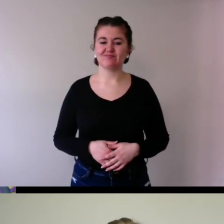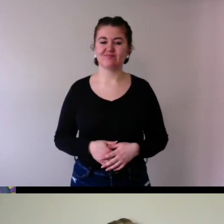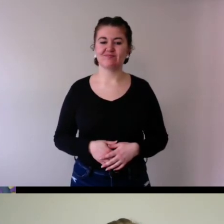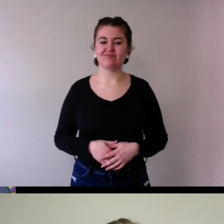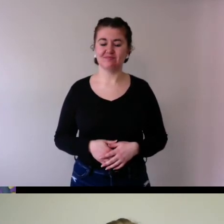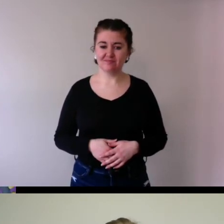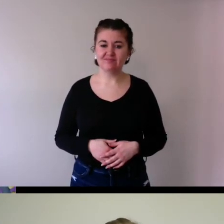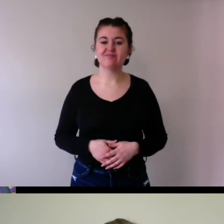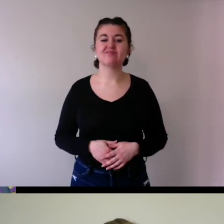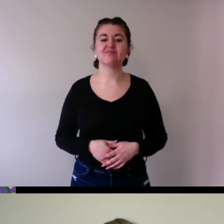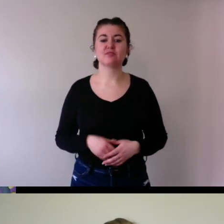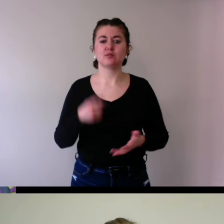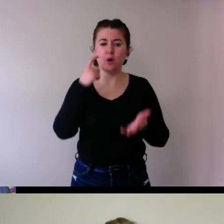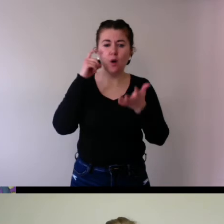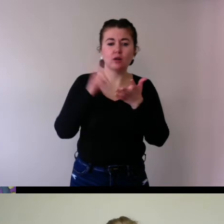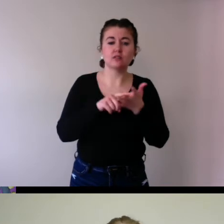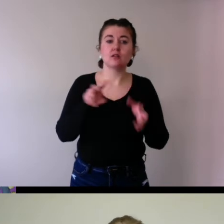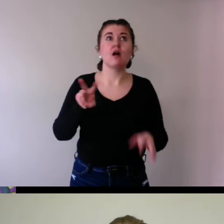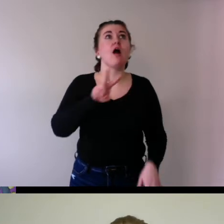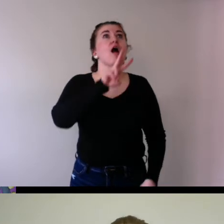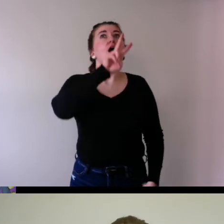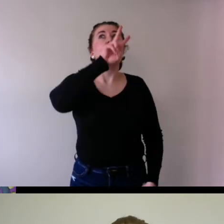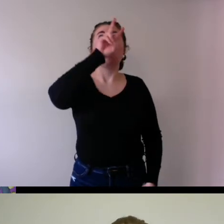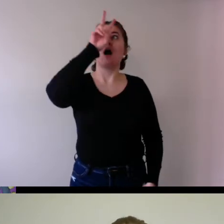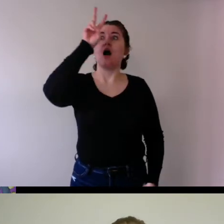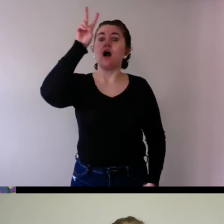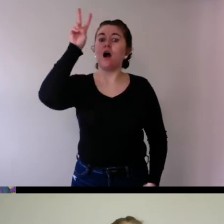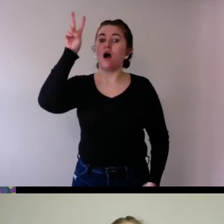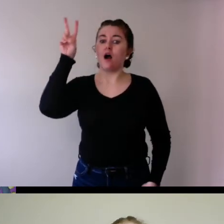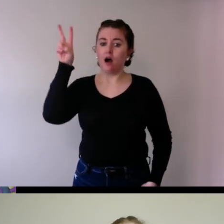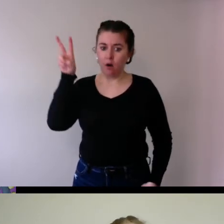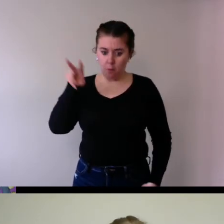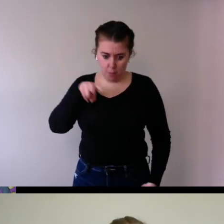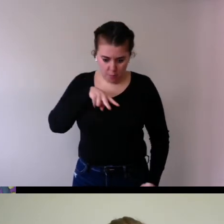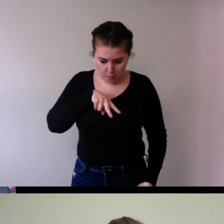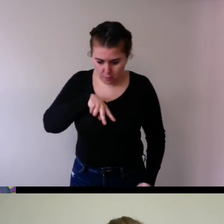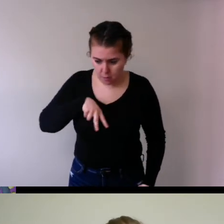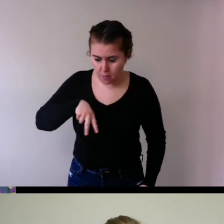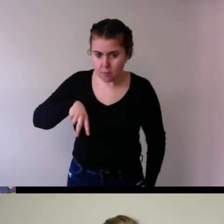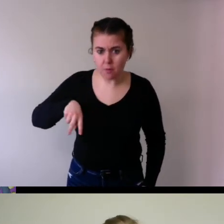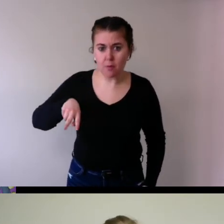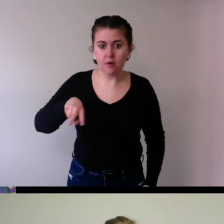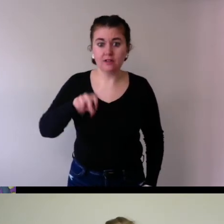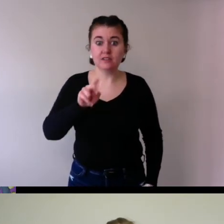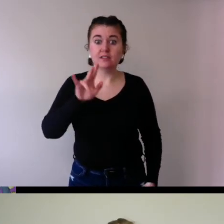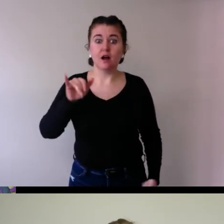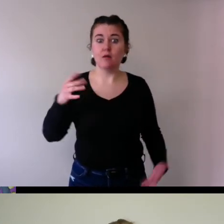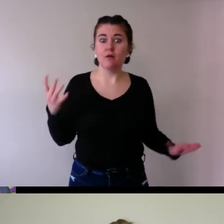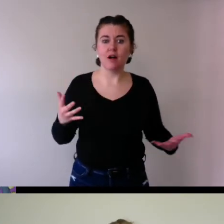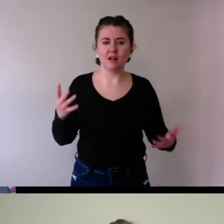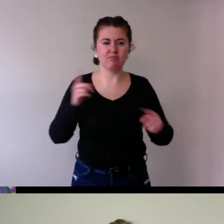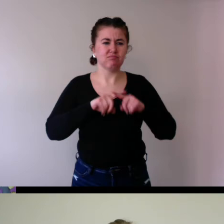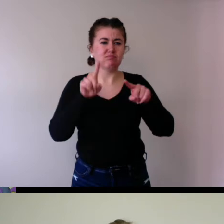You can find it up or down or all